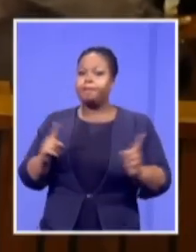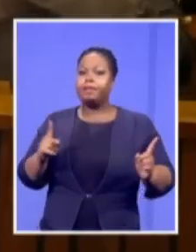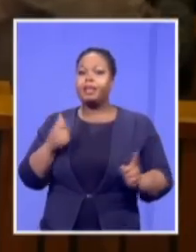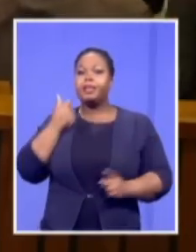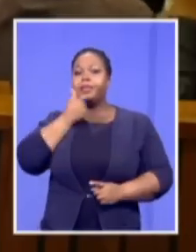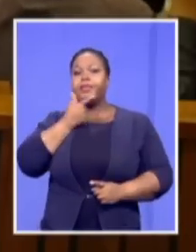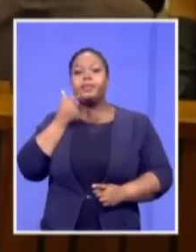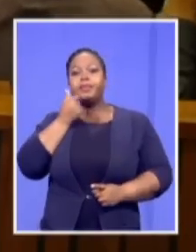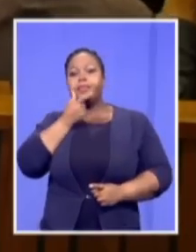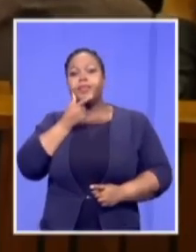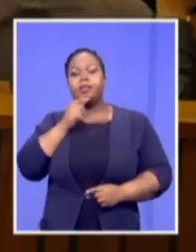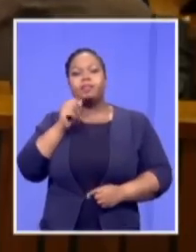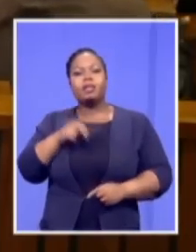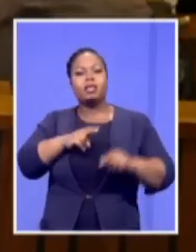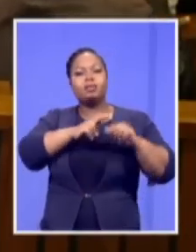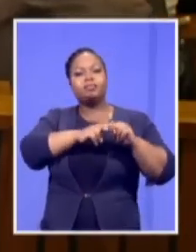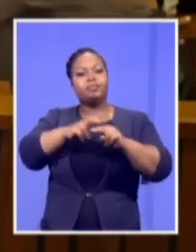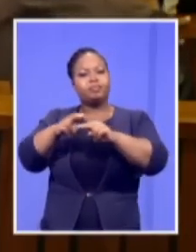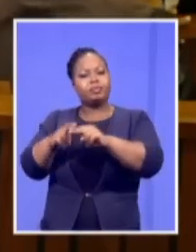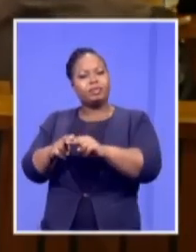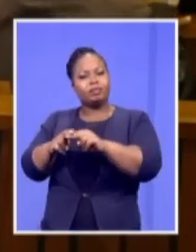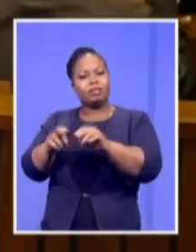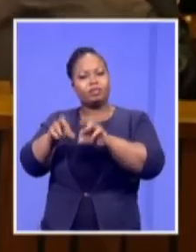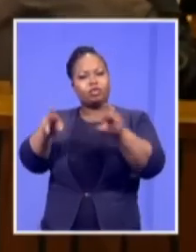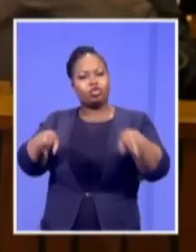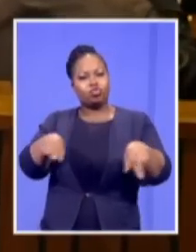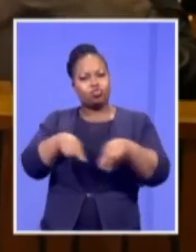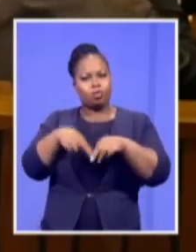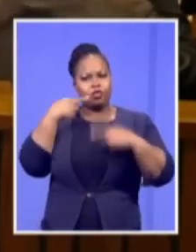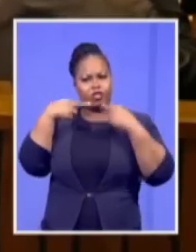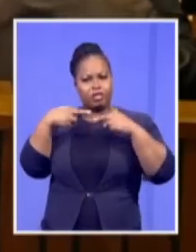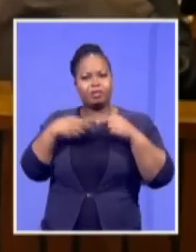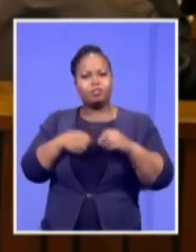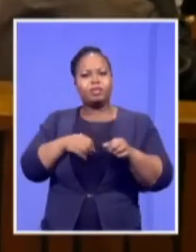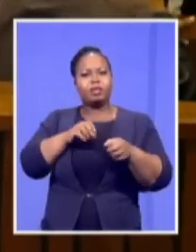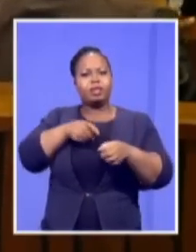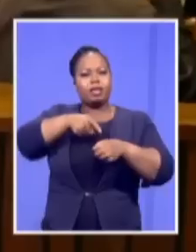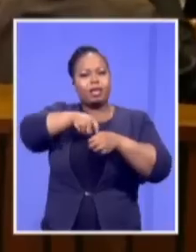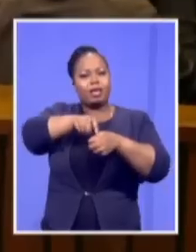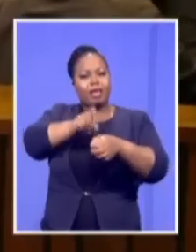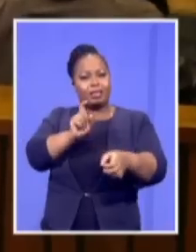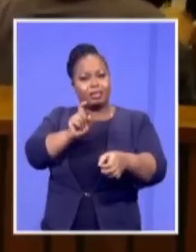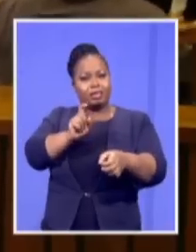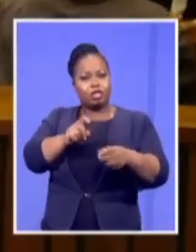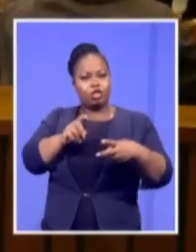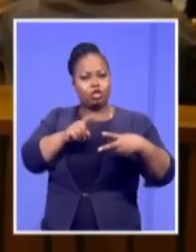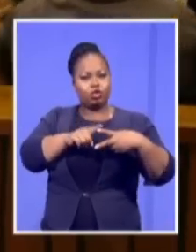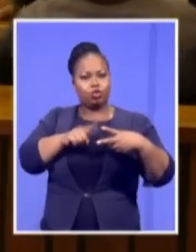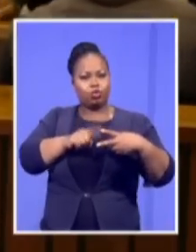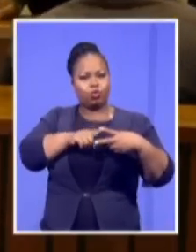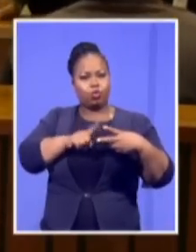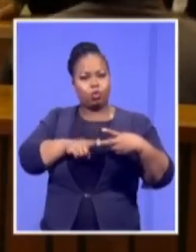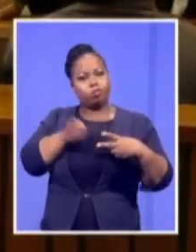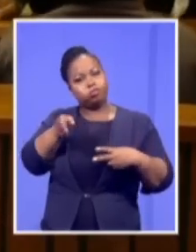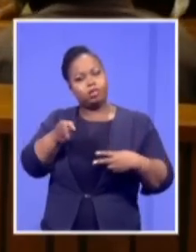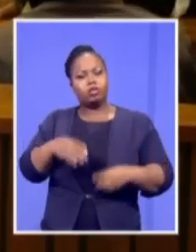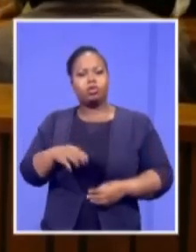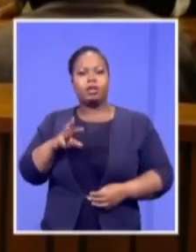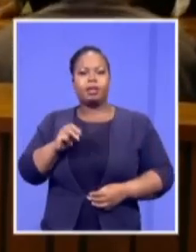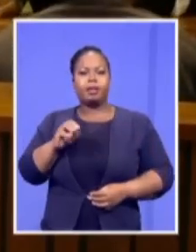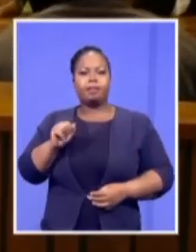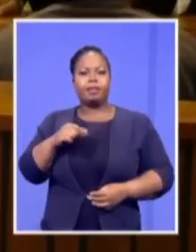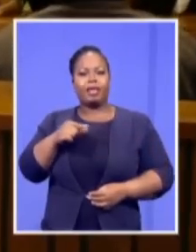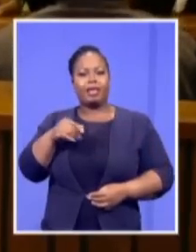room is 2 beer cans. Now, you remember this is not the first time that this has come up. Maggie Peary, who we also heard through